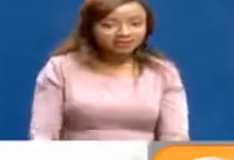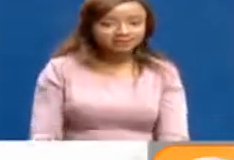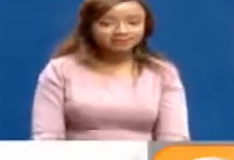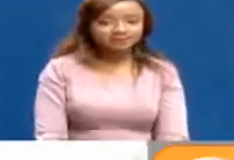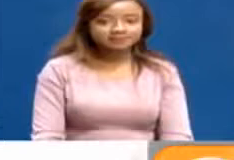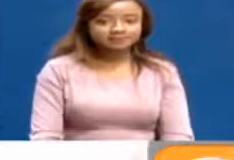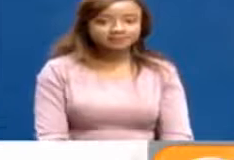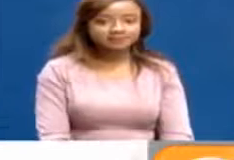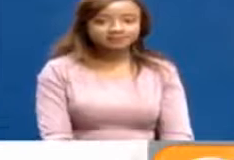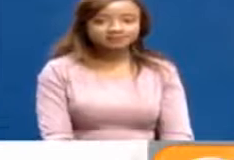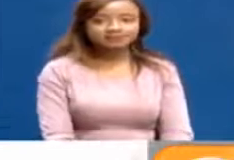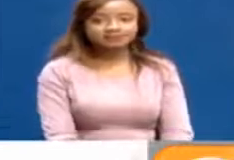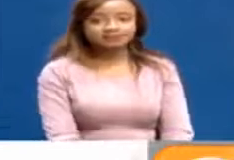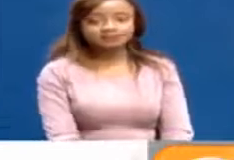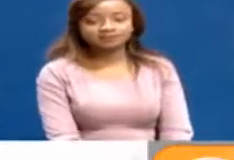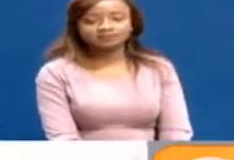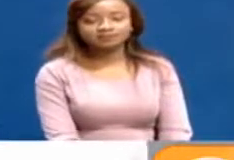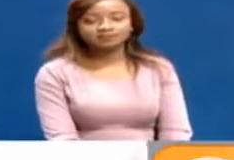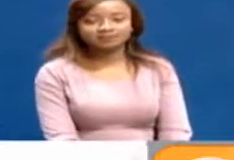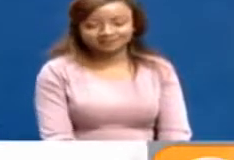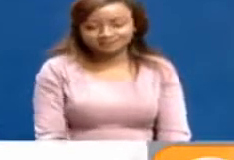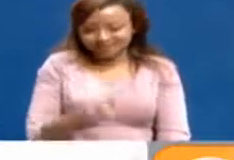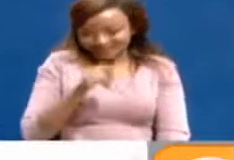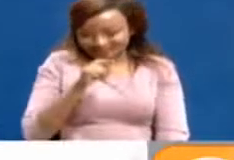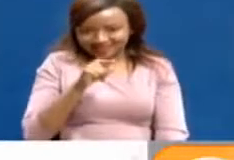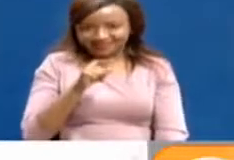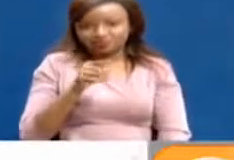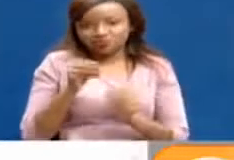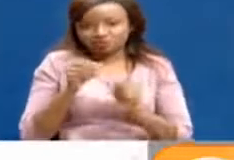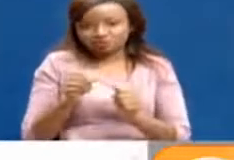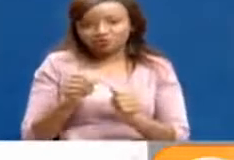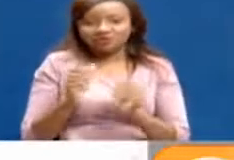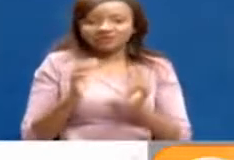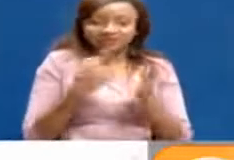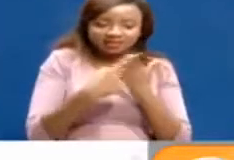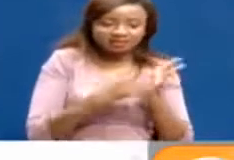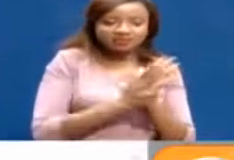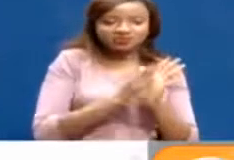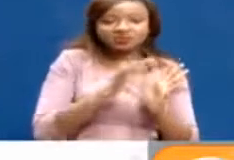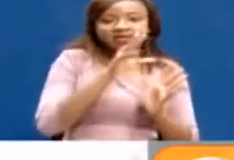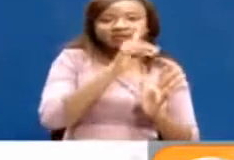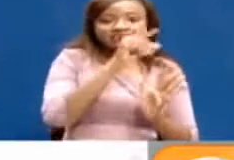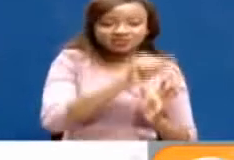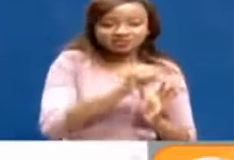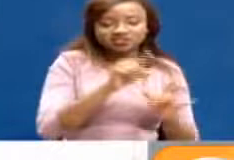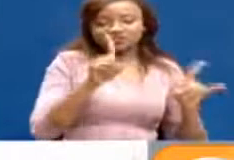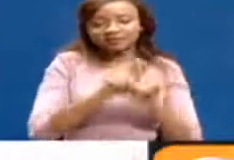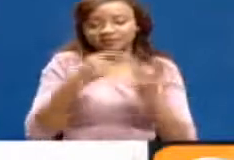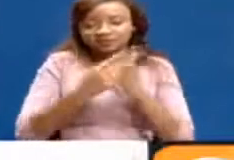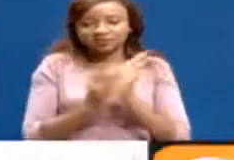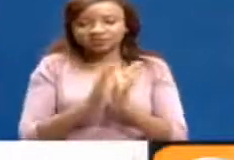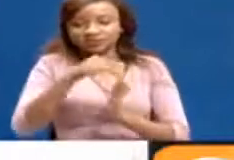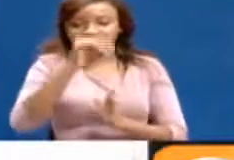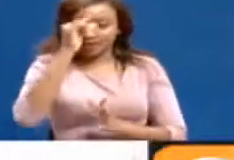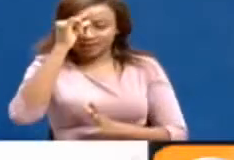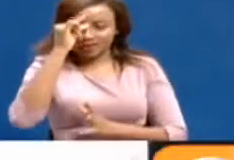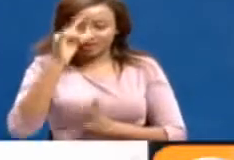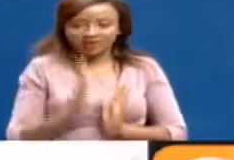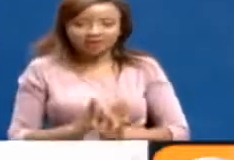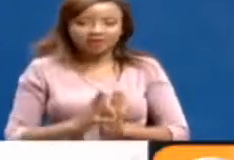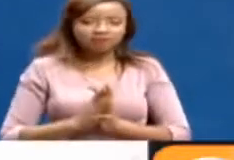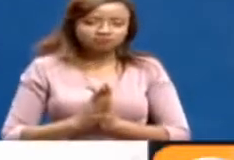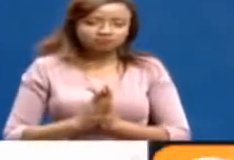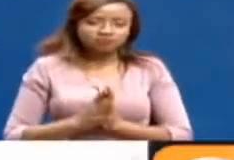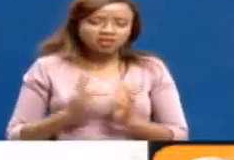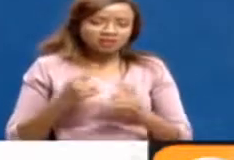Jeff, those are things that we will deal with. We will deal with that with the governor, with the DG. We wish the county government to do well.